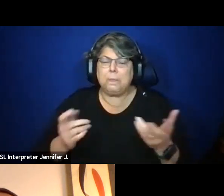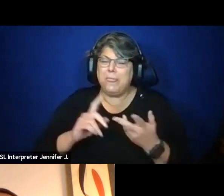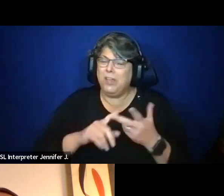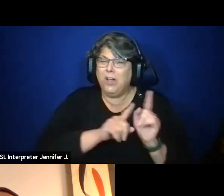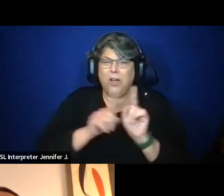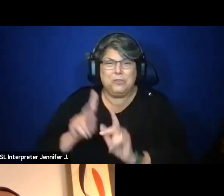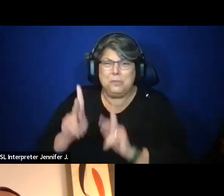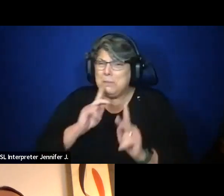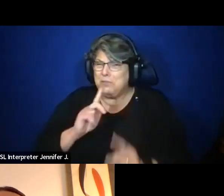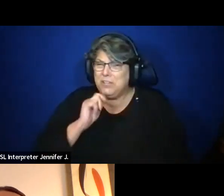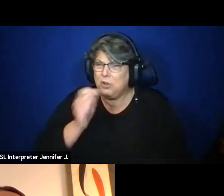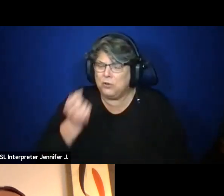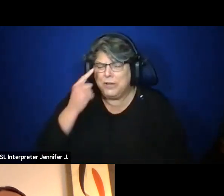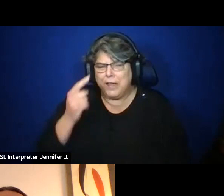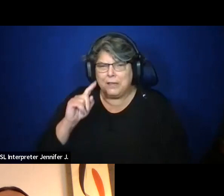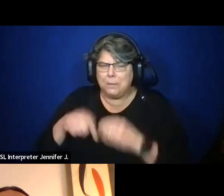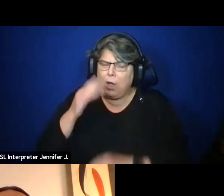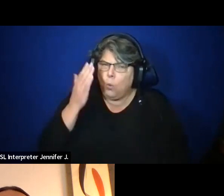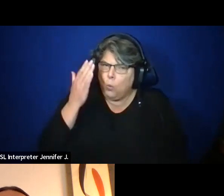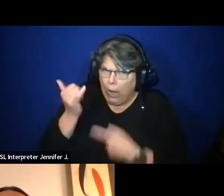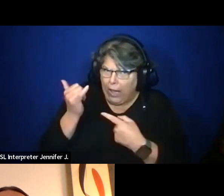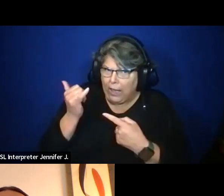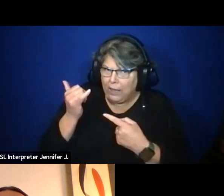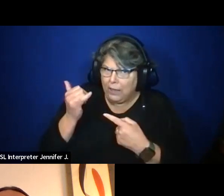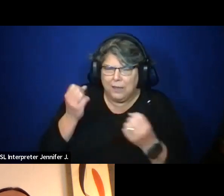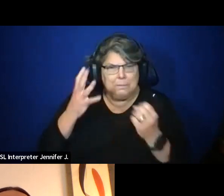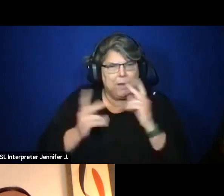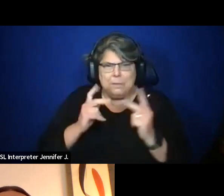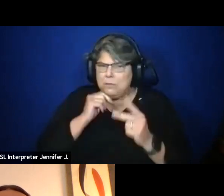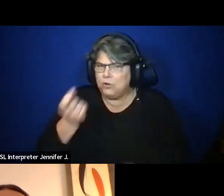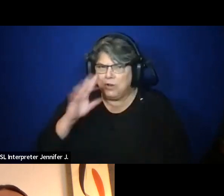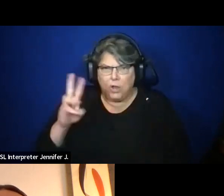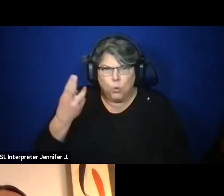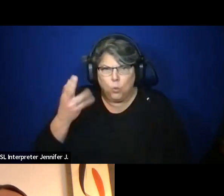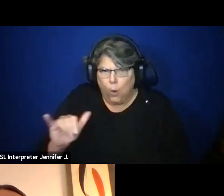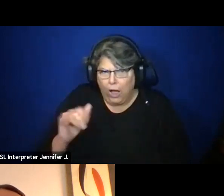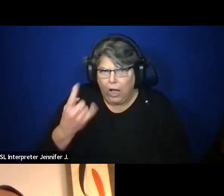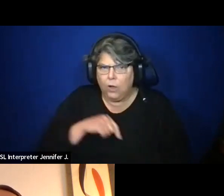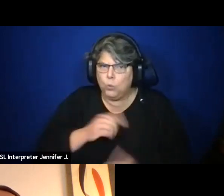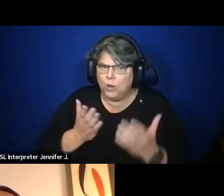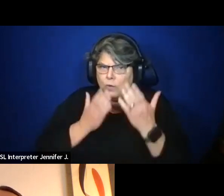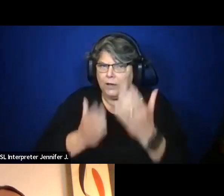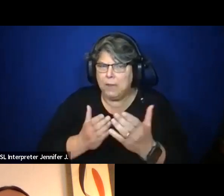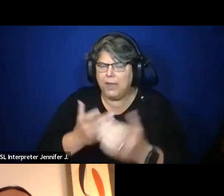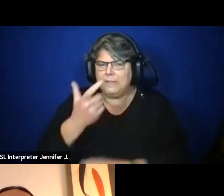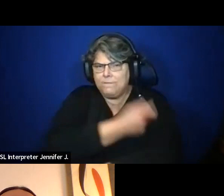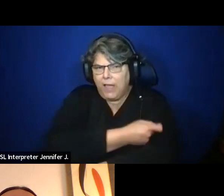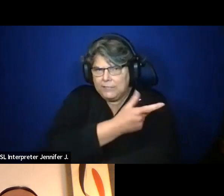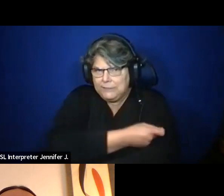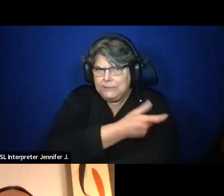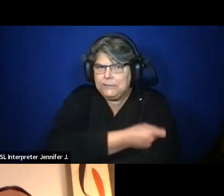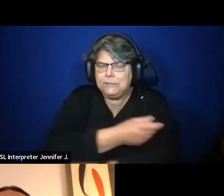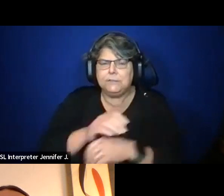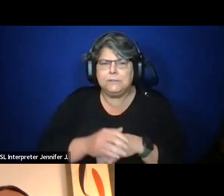just understanding of the why. I think a lot of folks don't understand why we are recommending the vaccines.